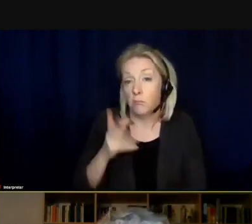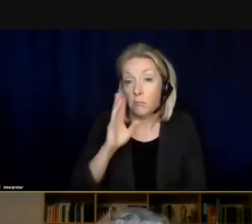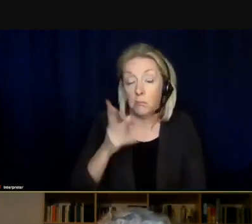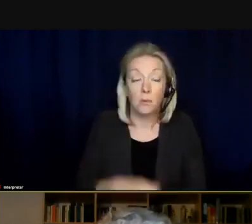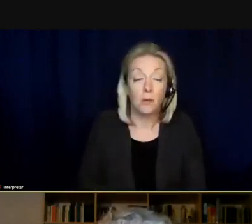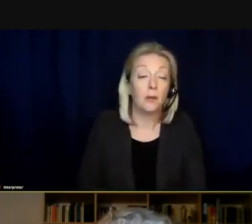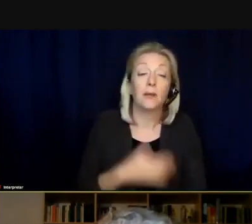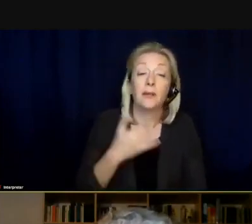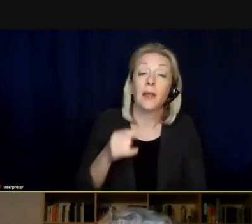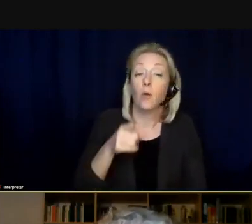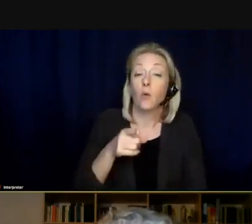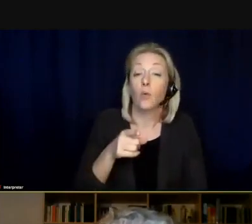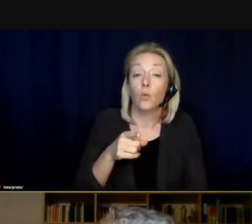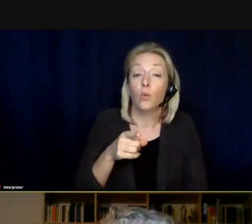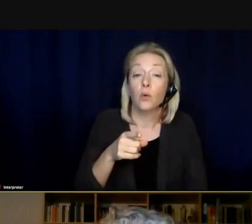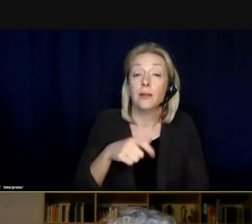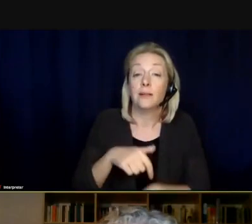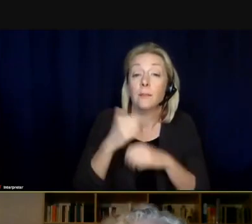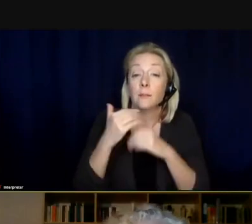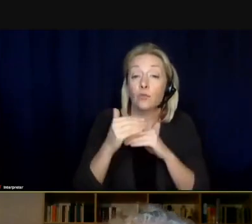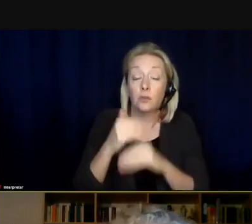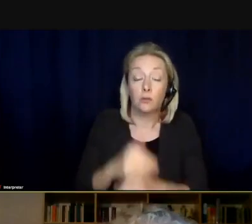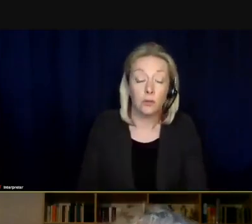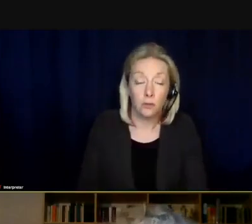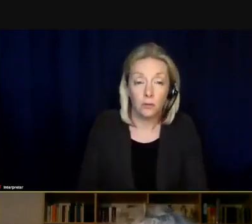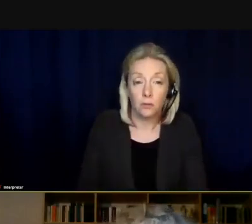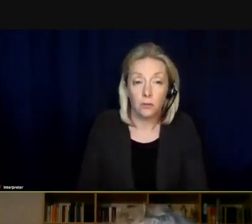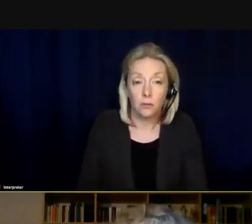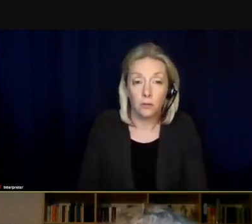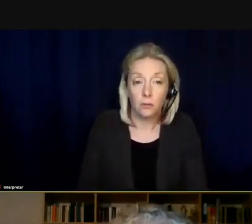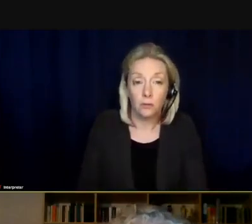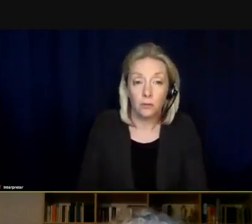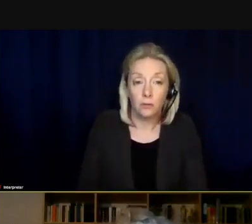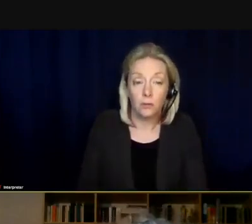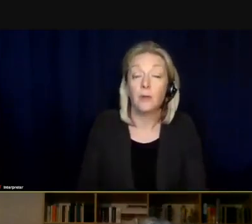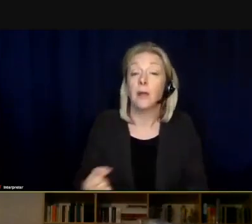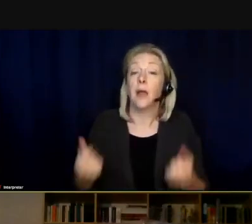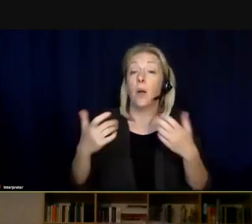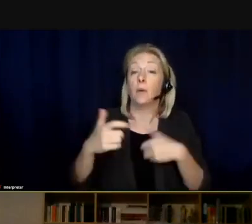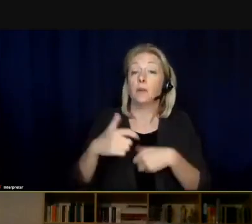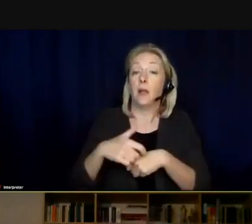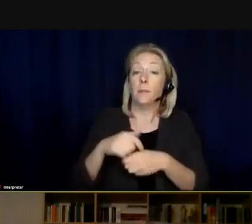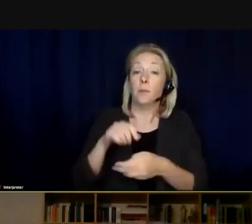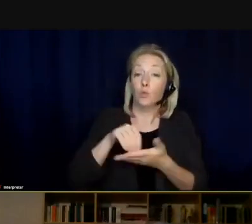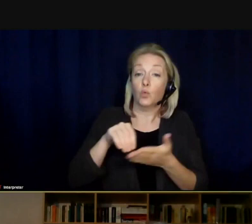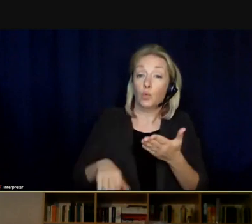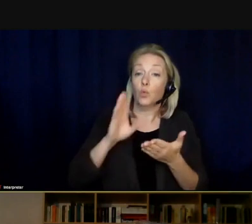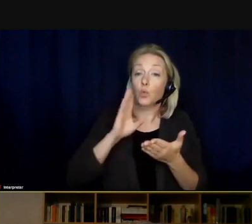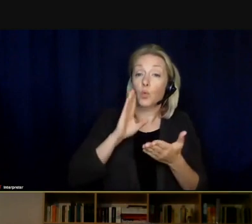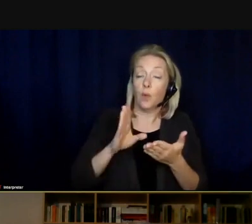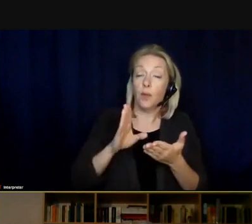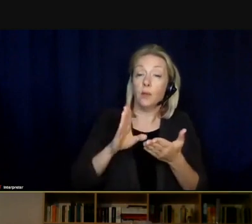Now the times constraints is the amount of time that the student will have once they start